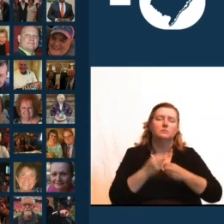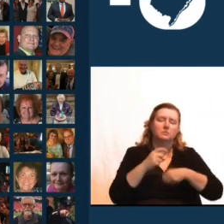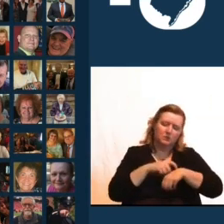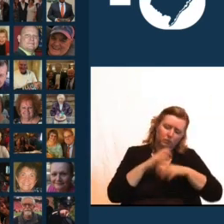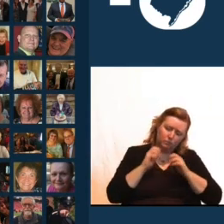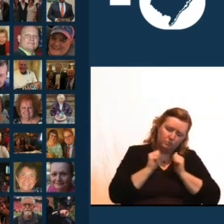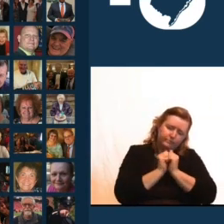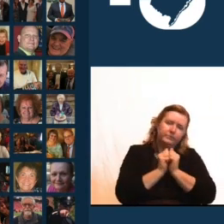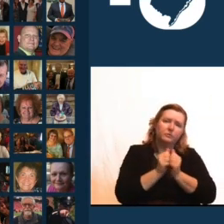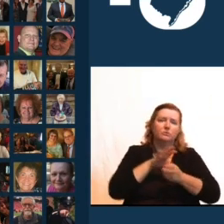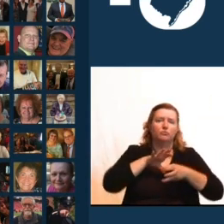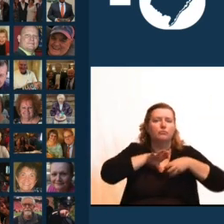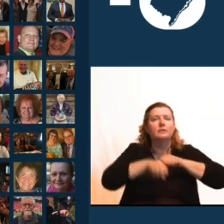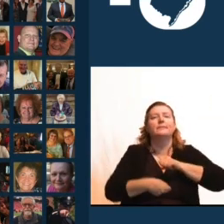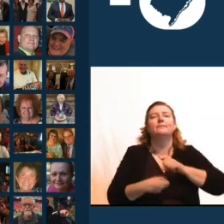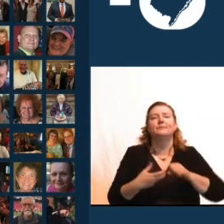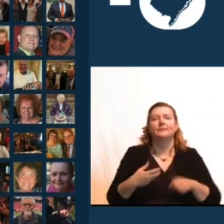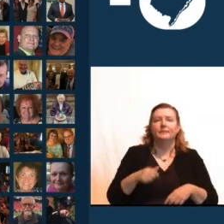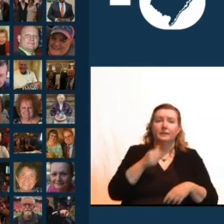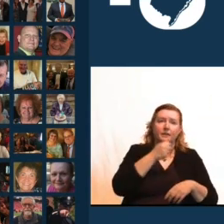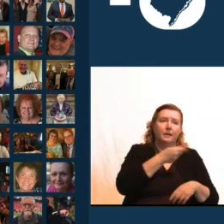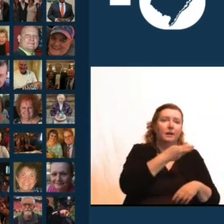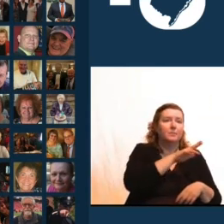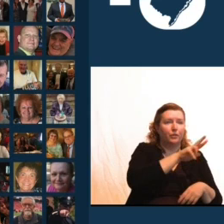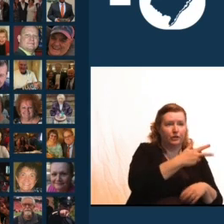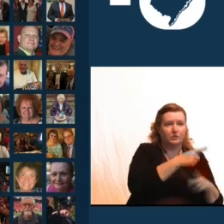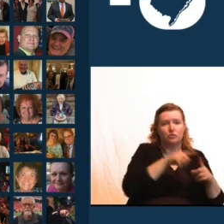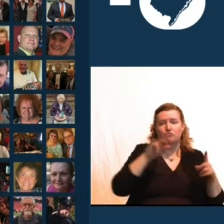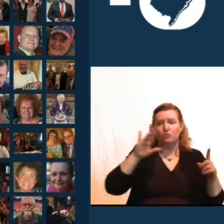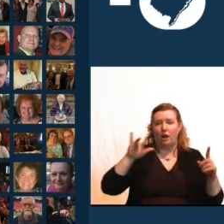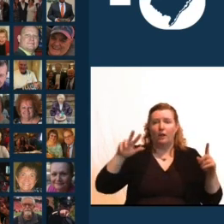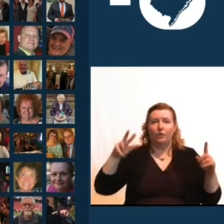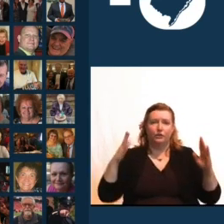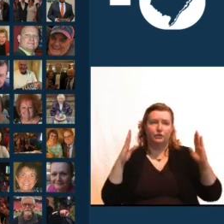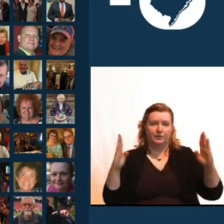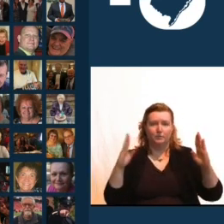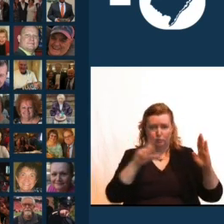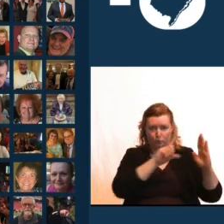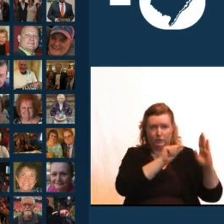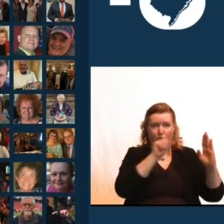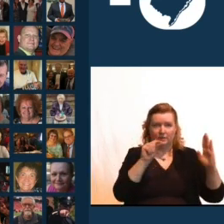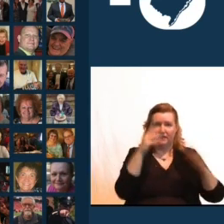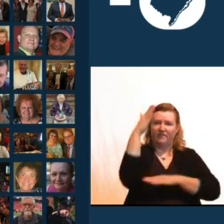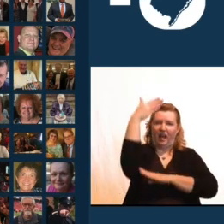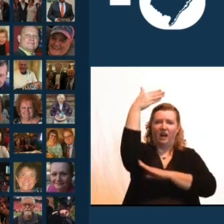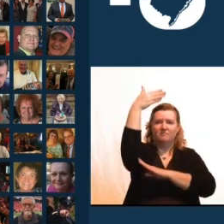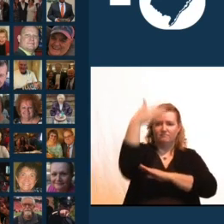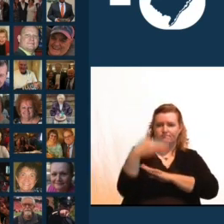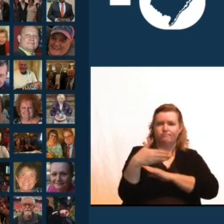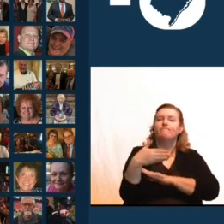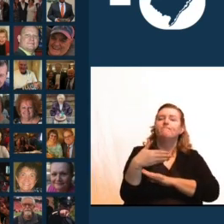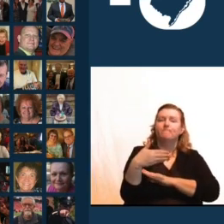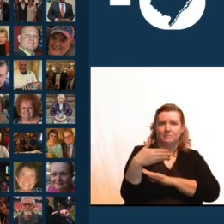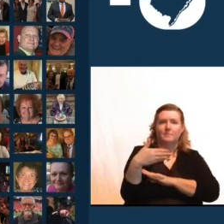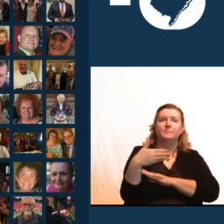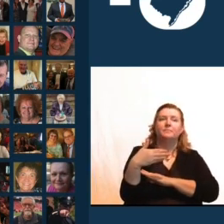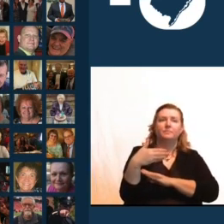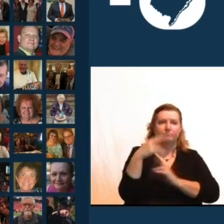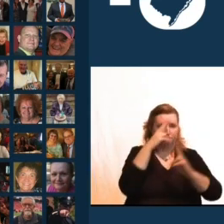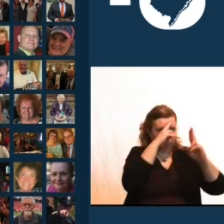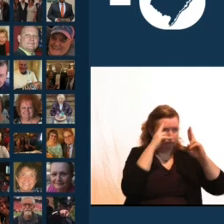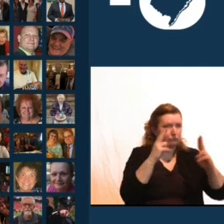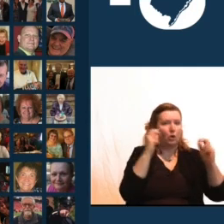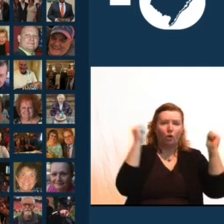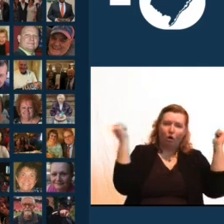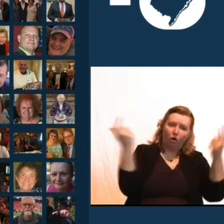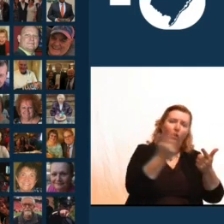our flags to half-staff as we remembered all lost in that powerful first rave. Even after the restriction limiting